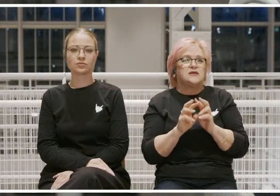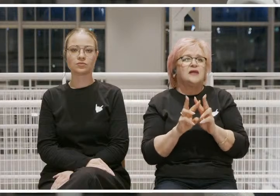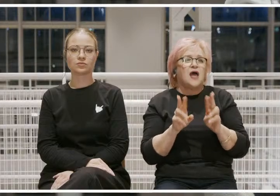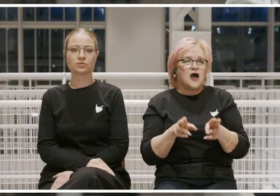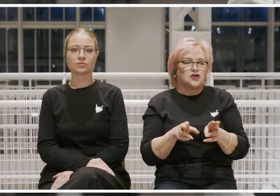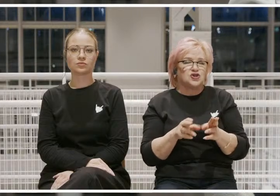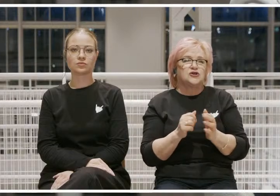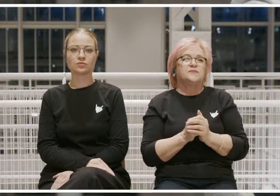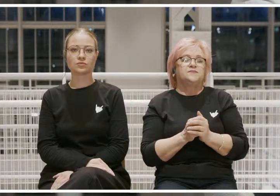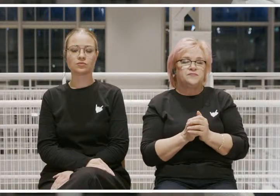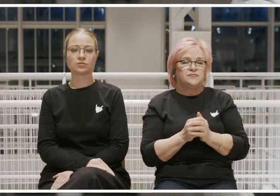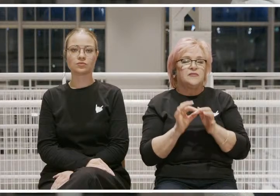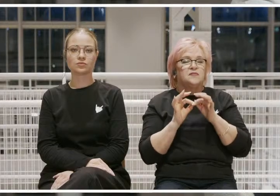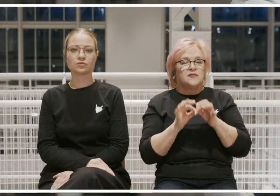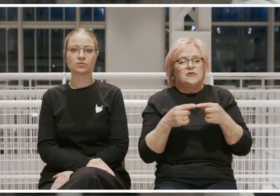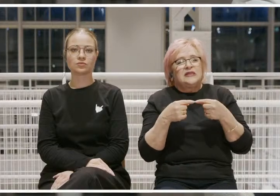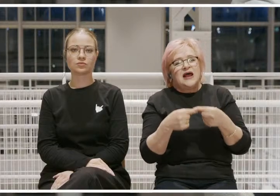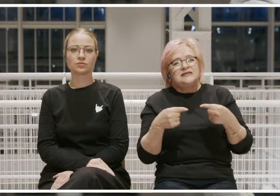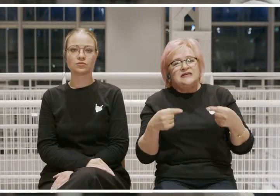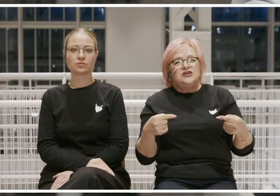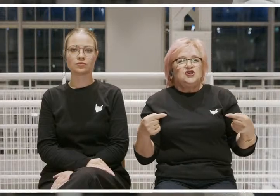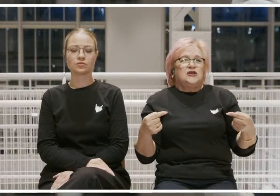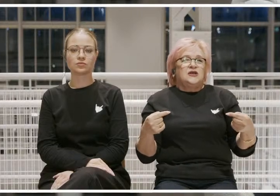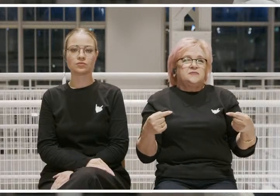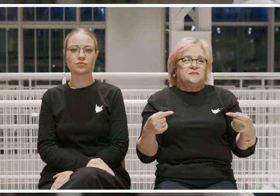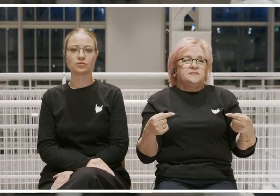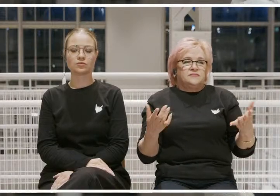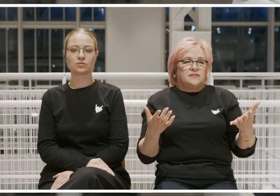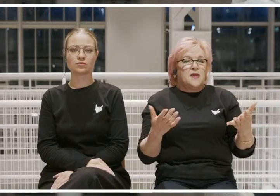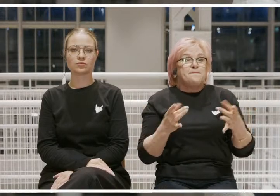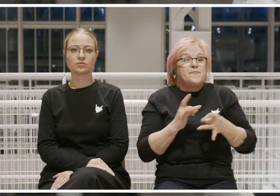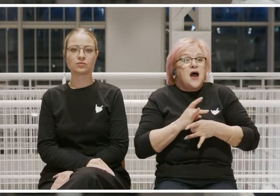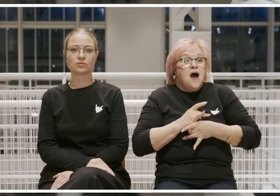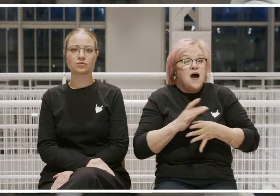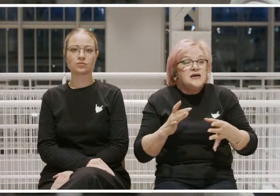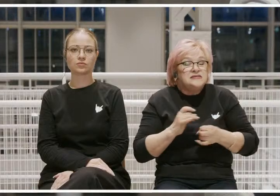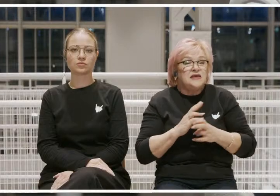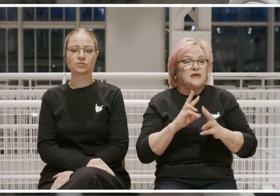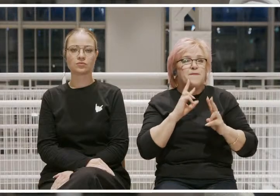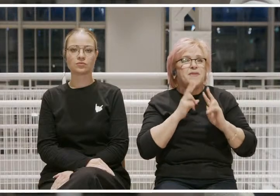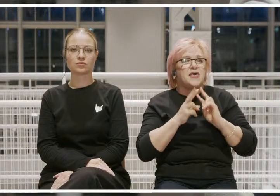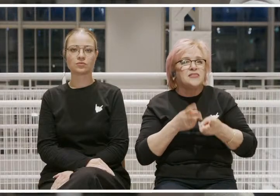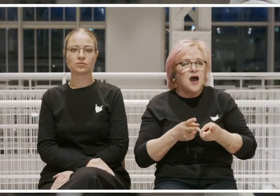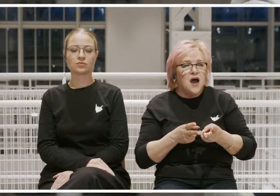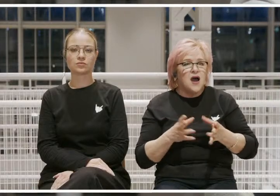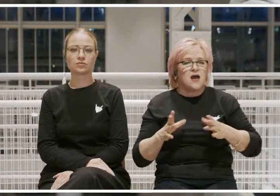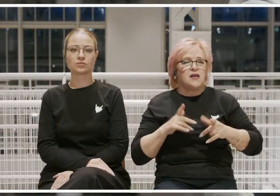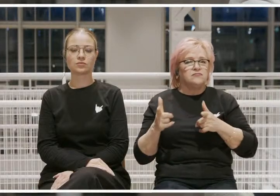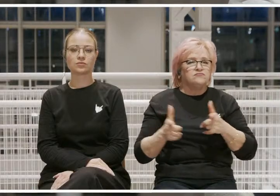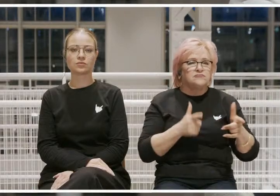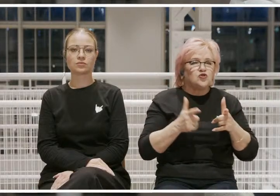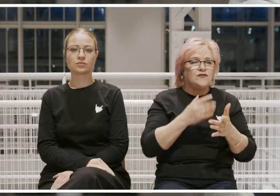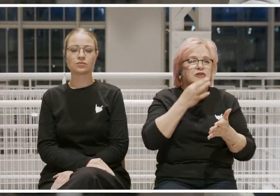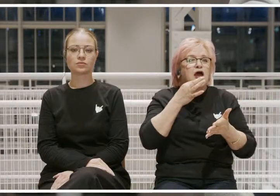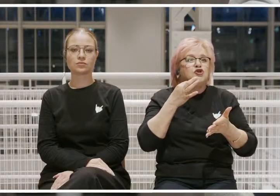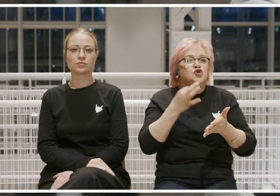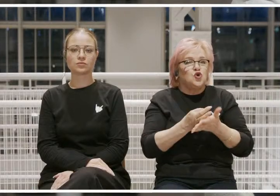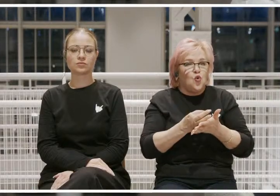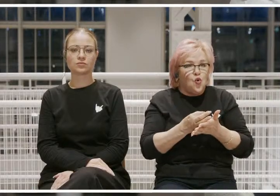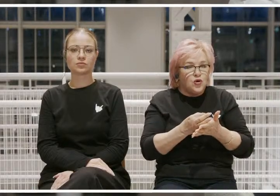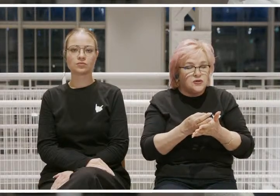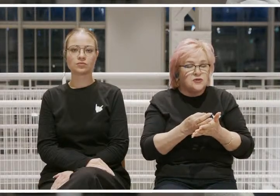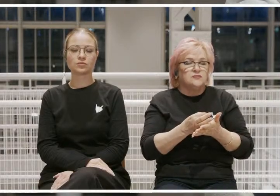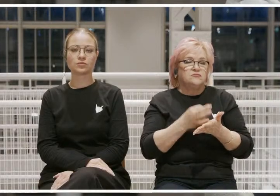Biennial. And it also drafts reports with the aim of contributing to the cultural